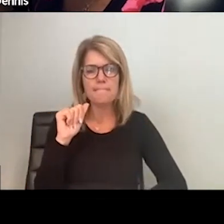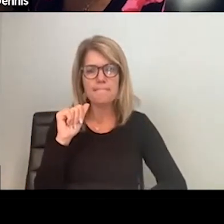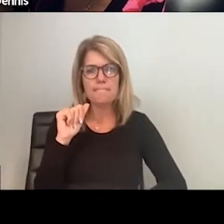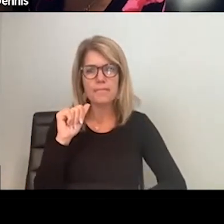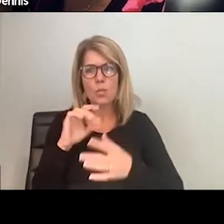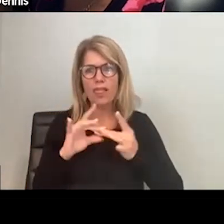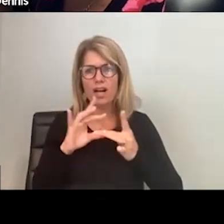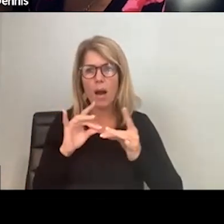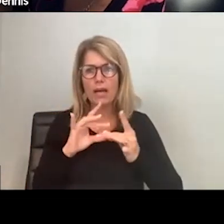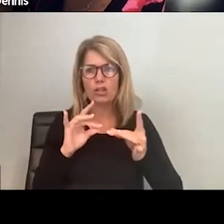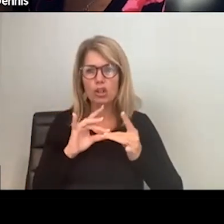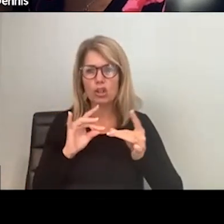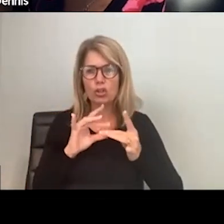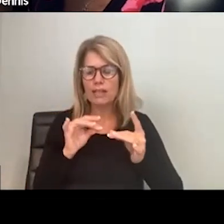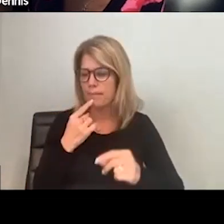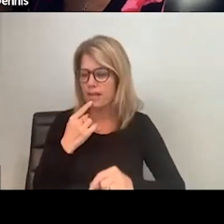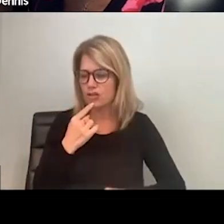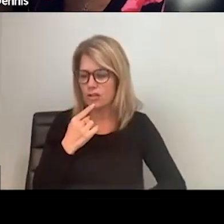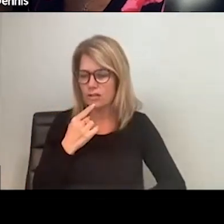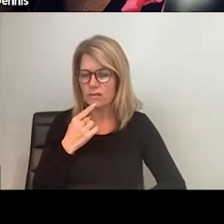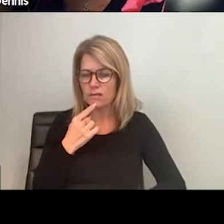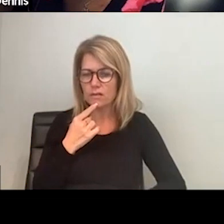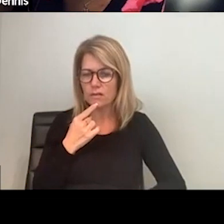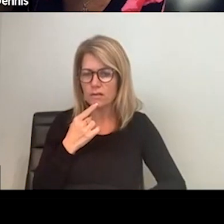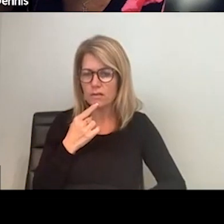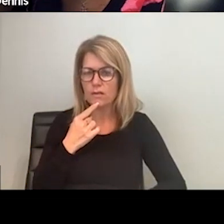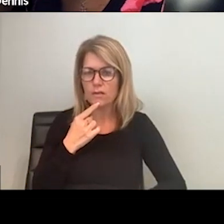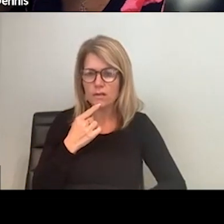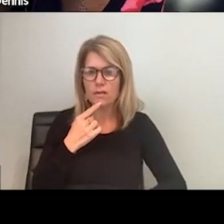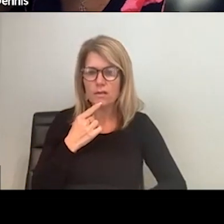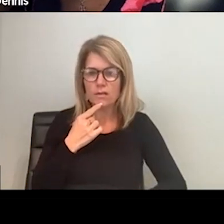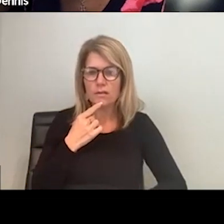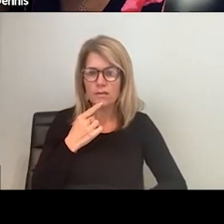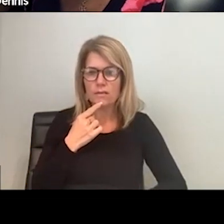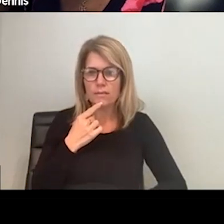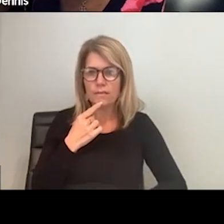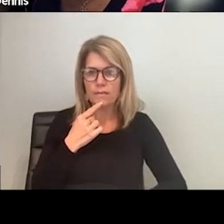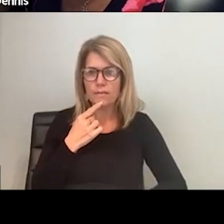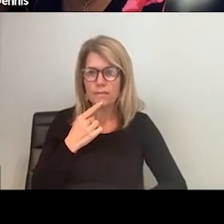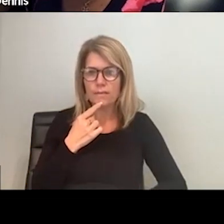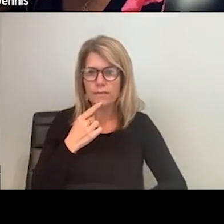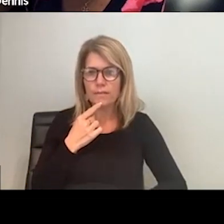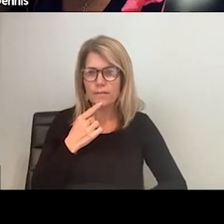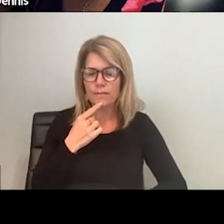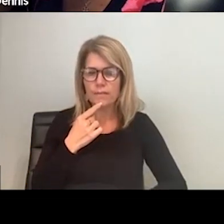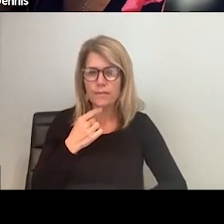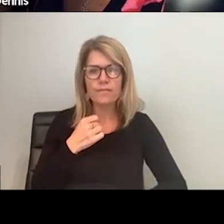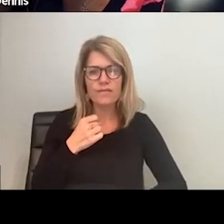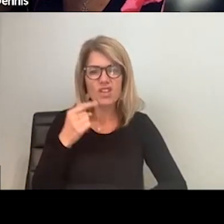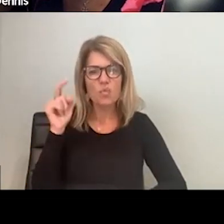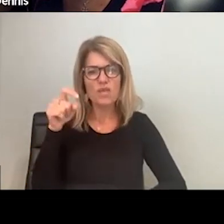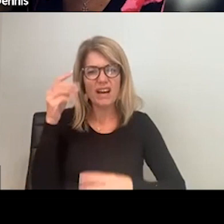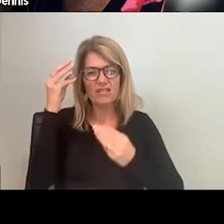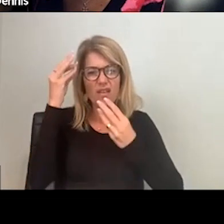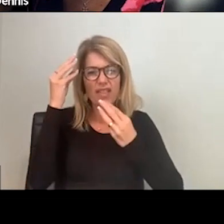commenters brought up. So I think that is something of that in terms of that time, it's going to be something that we have to think about. This